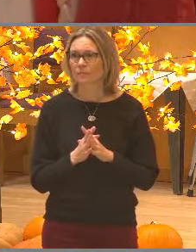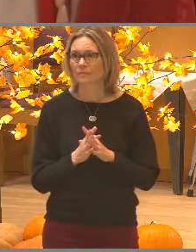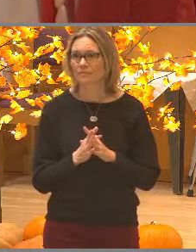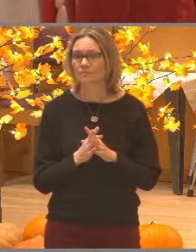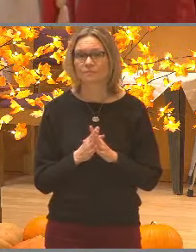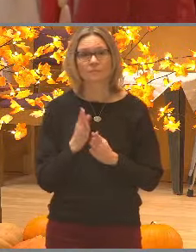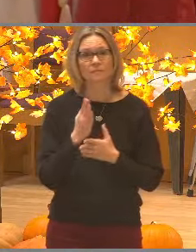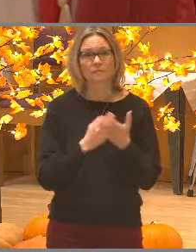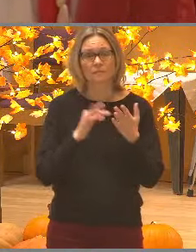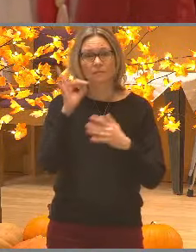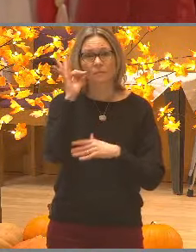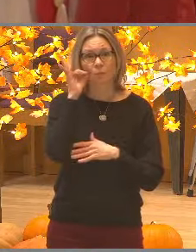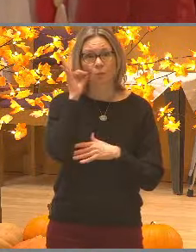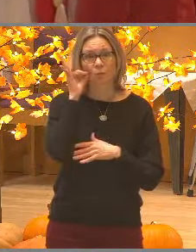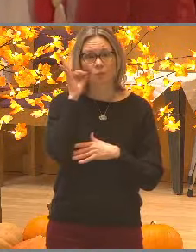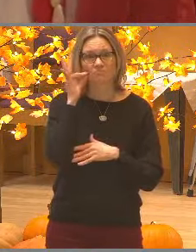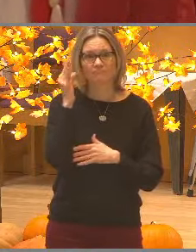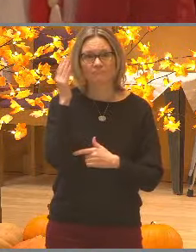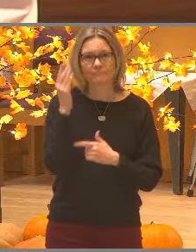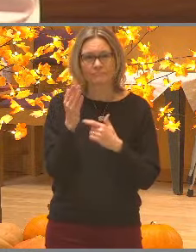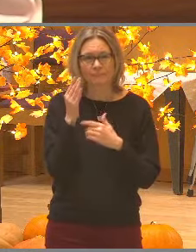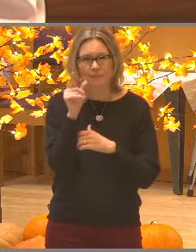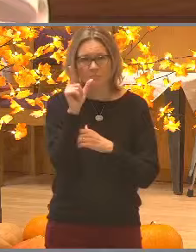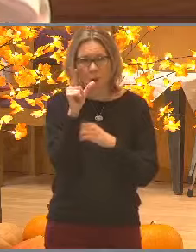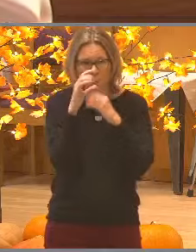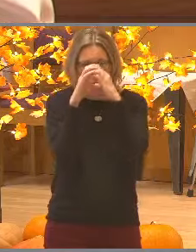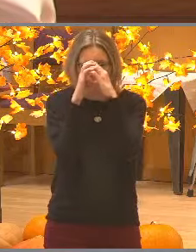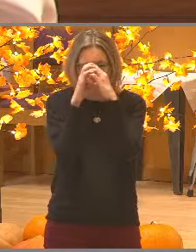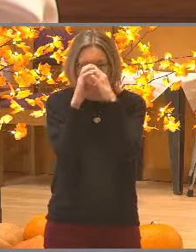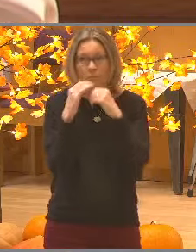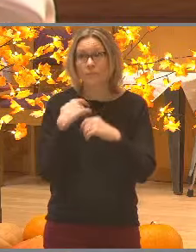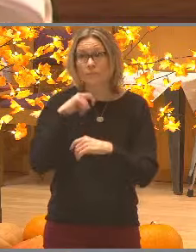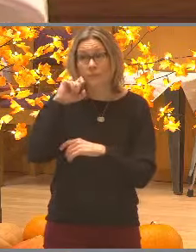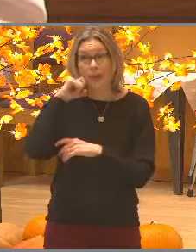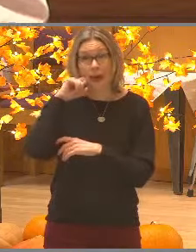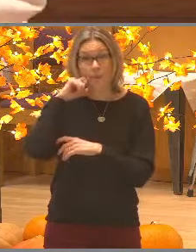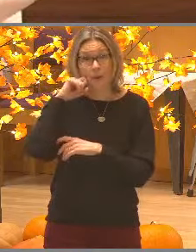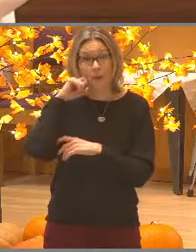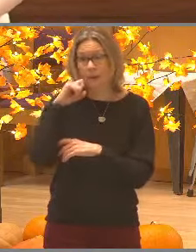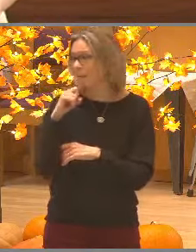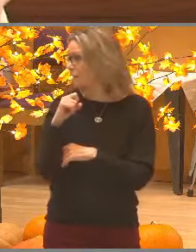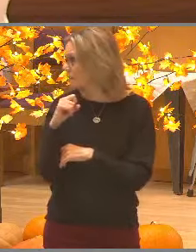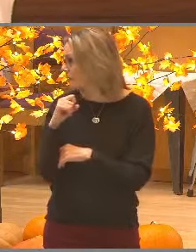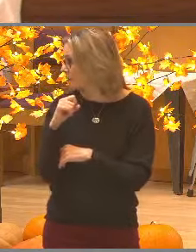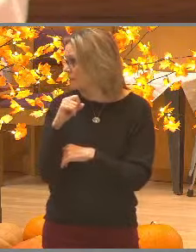Some fruits may be small. This is a real apple, just very tiny.